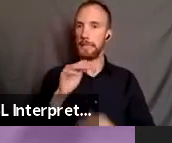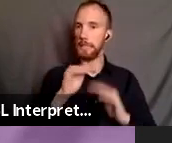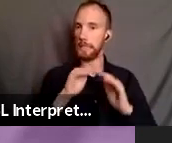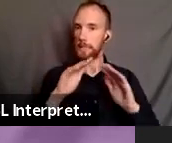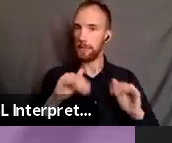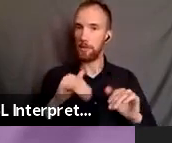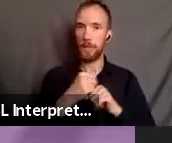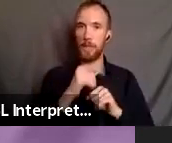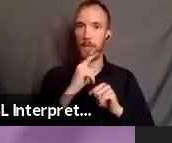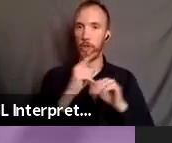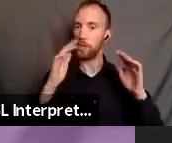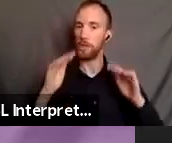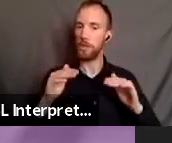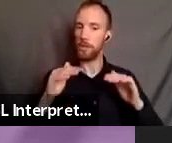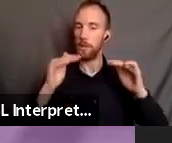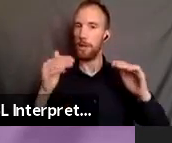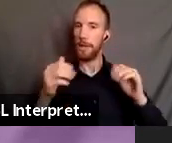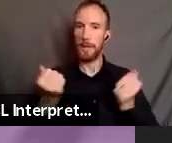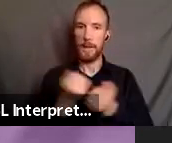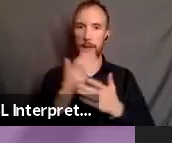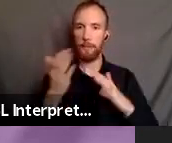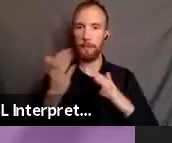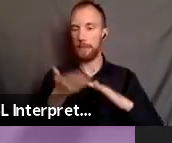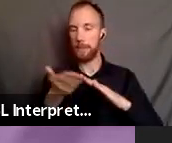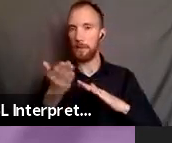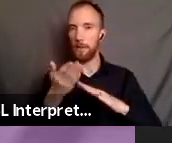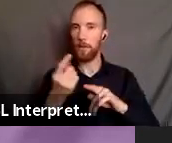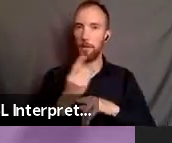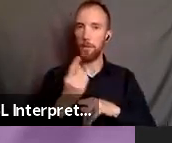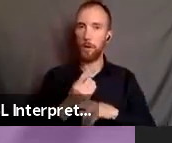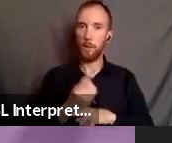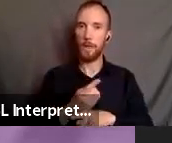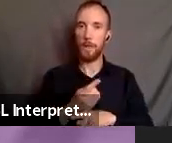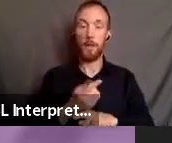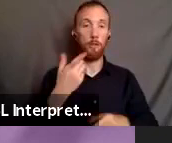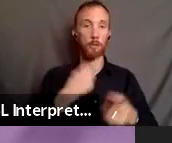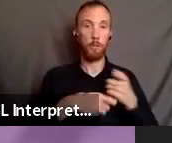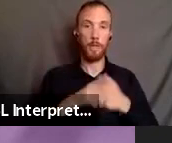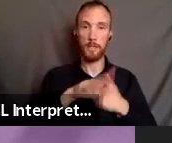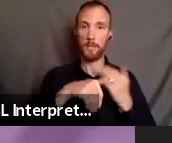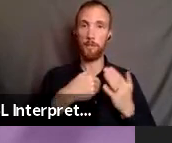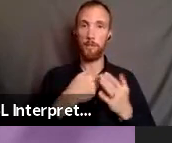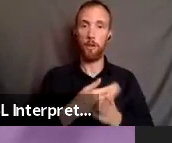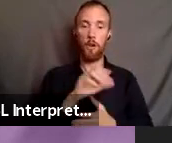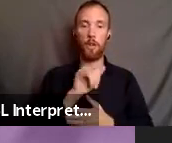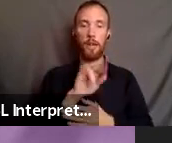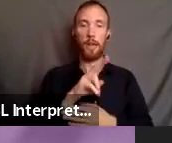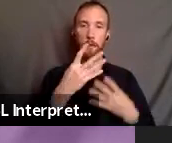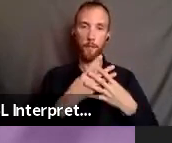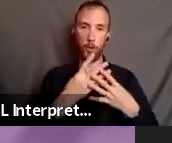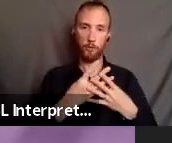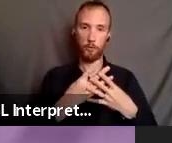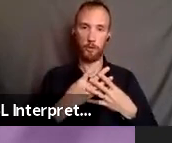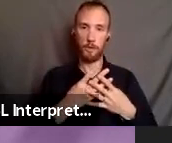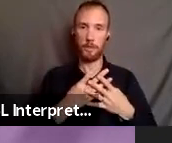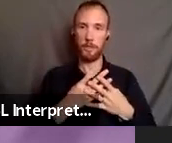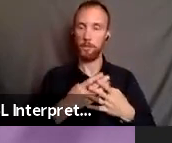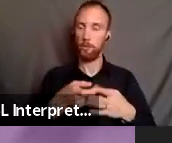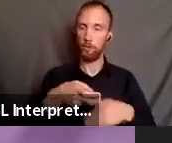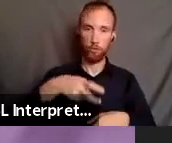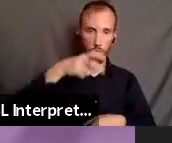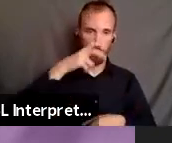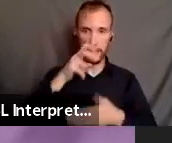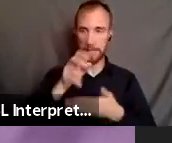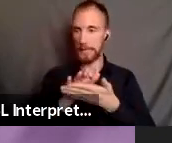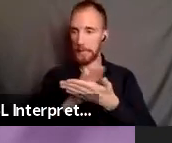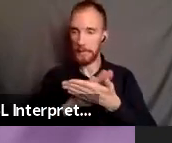to ensure that the systems are operating properly including the replacement of all filters stringent cleaning and disinfecting protocols